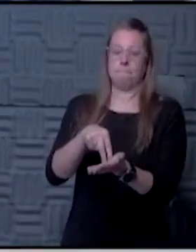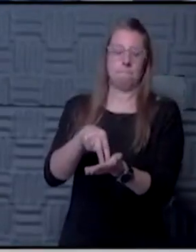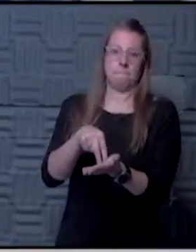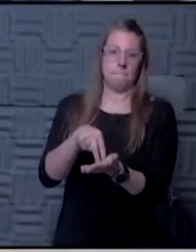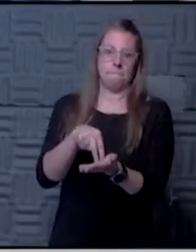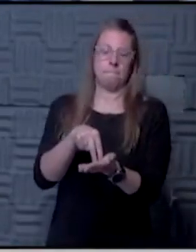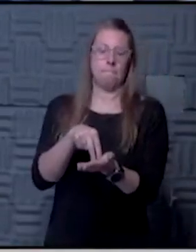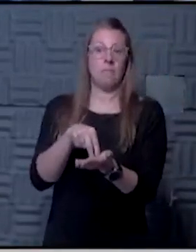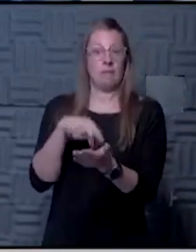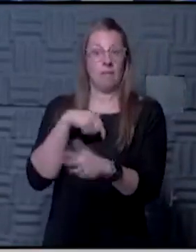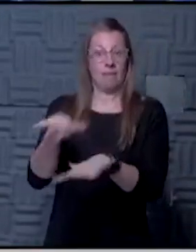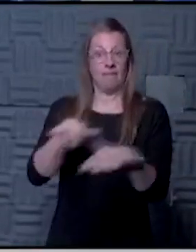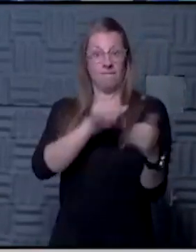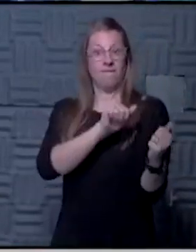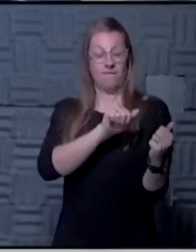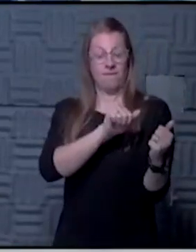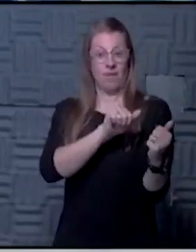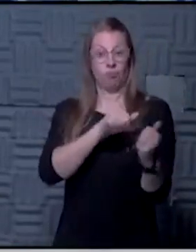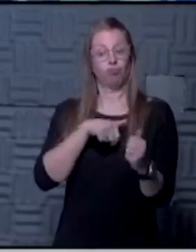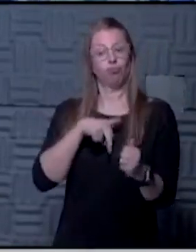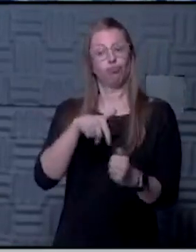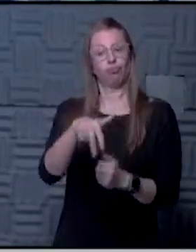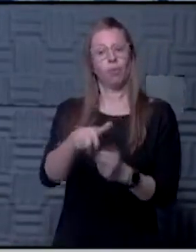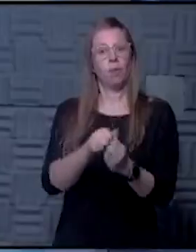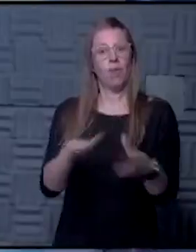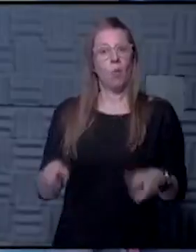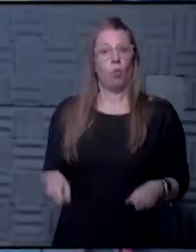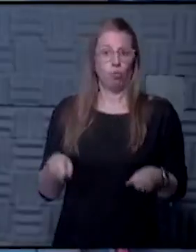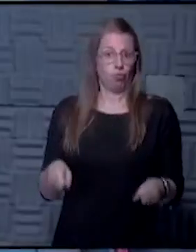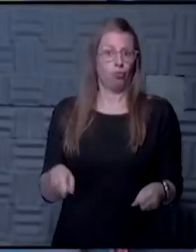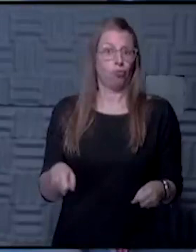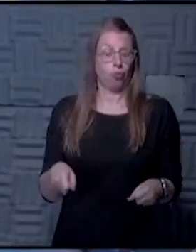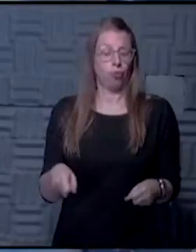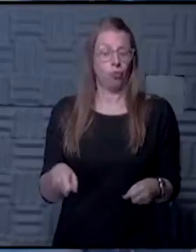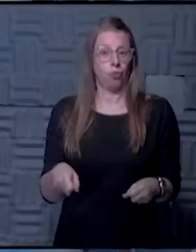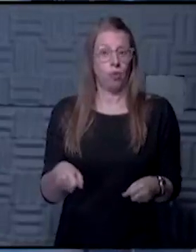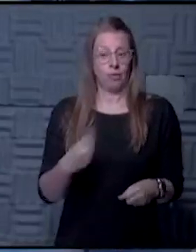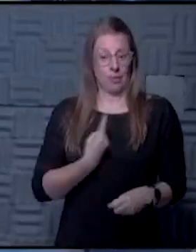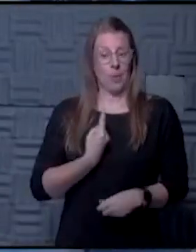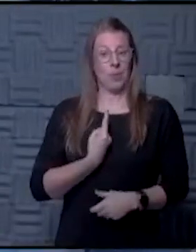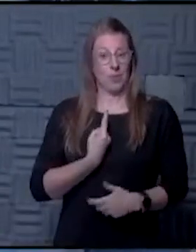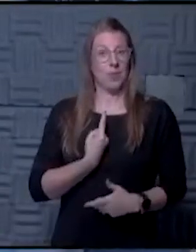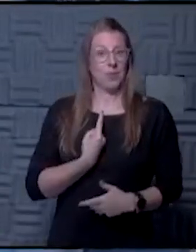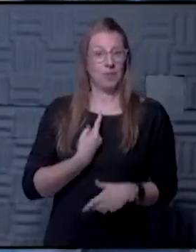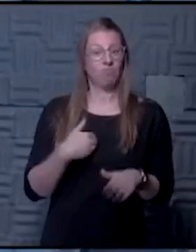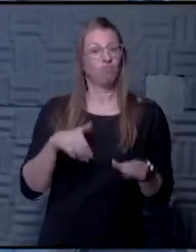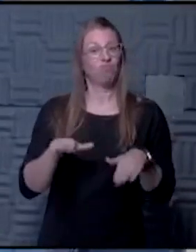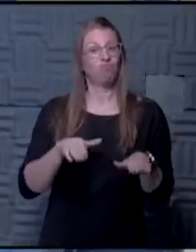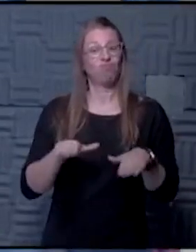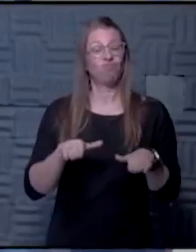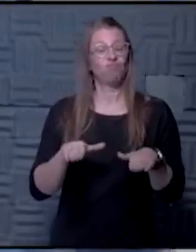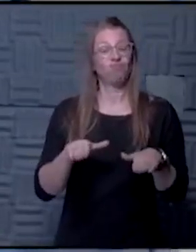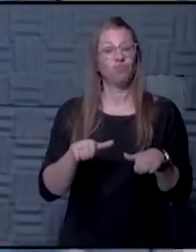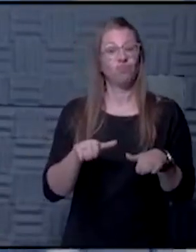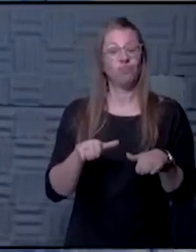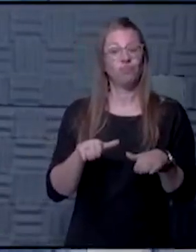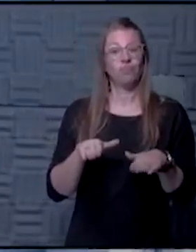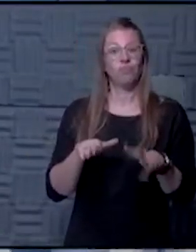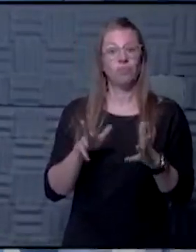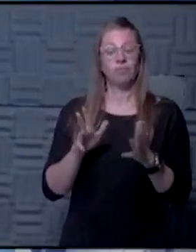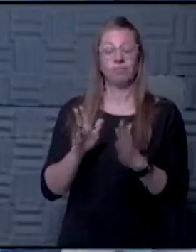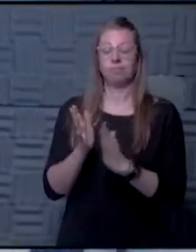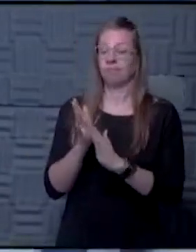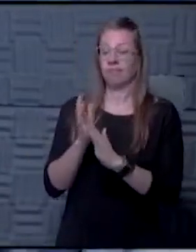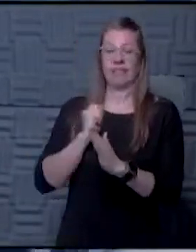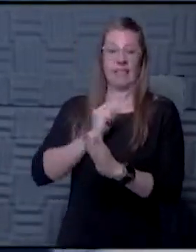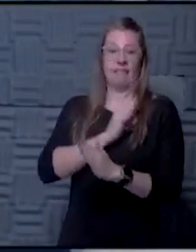By the time I left, I was walking without a walker by myself, and can't praise the staff